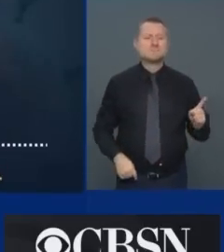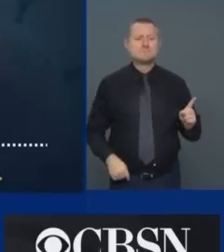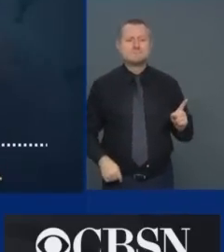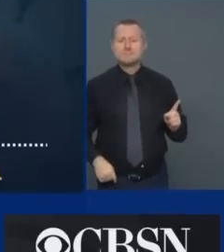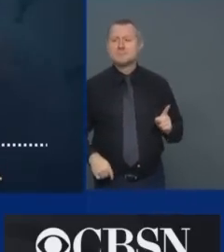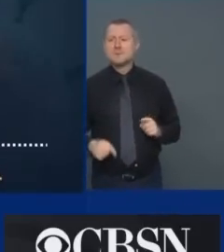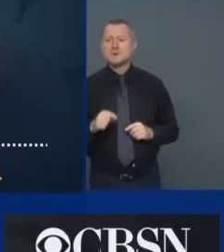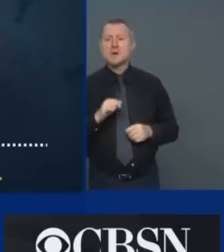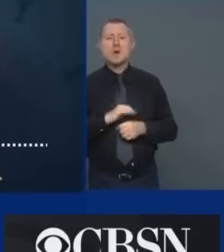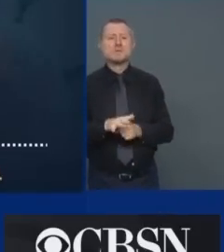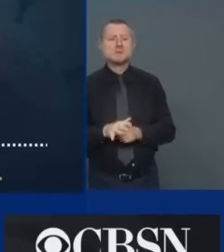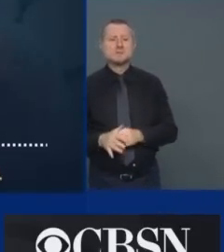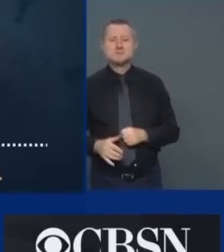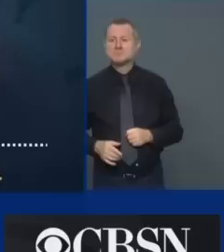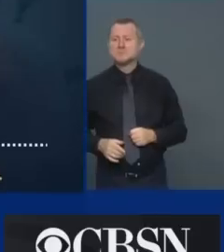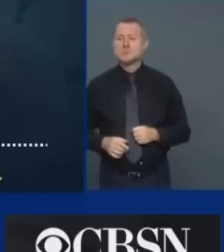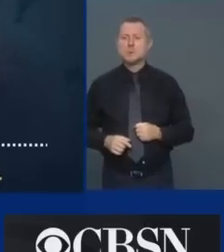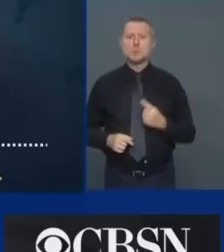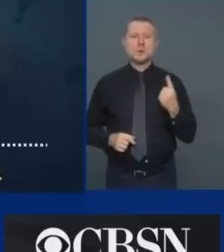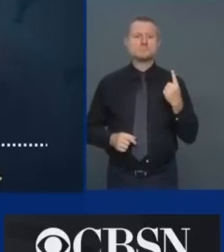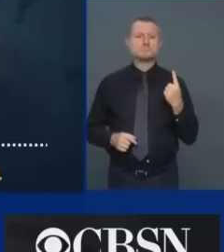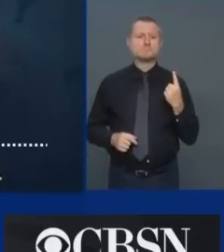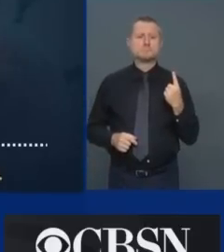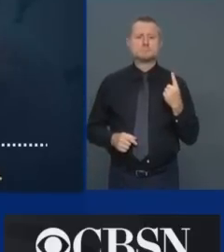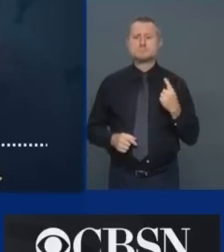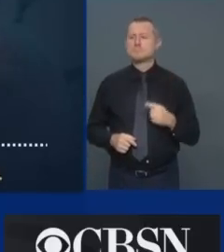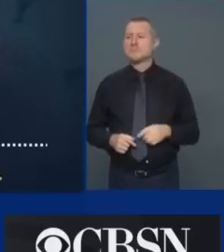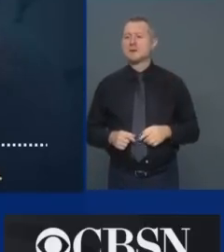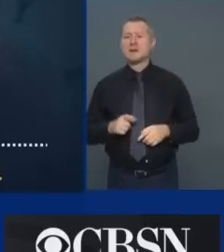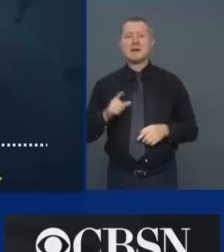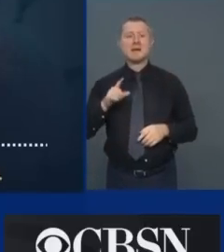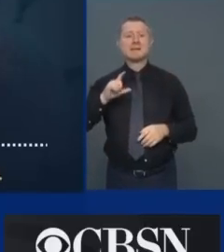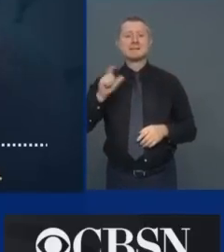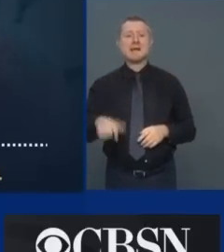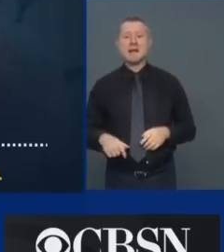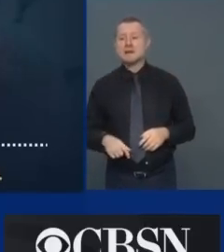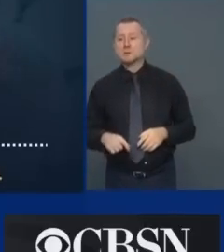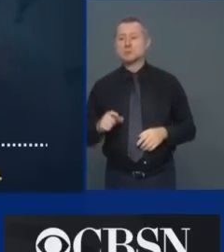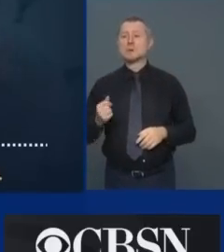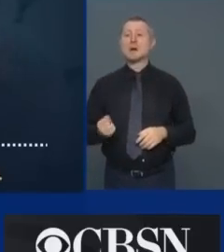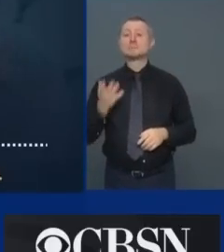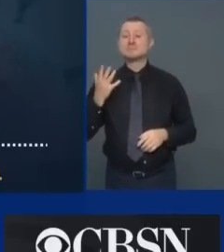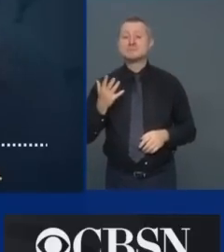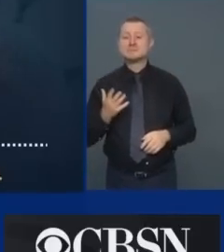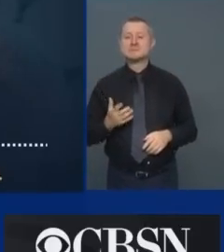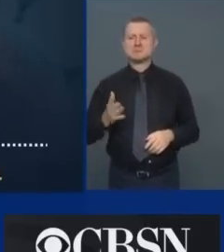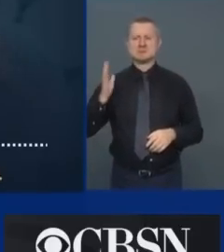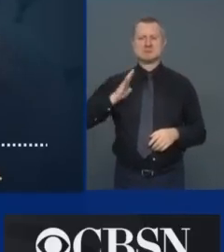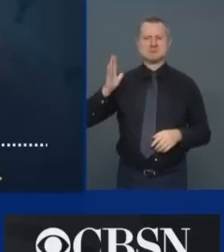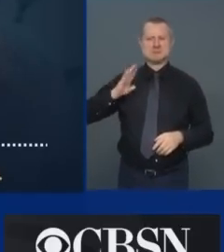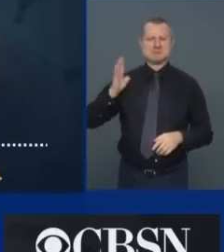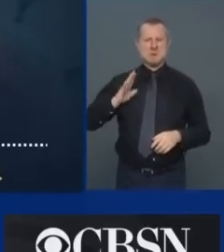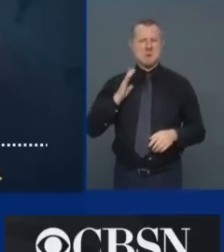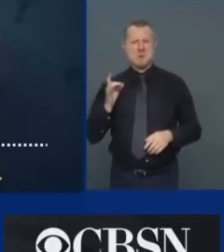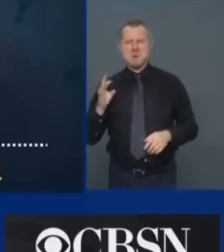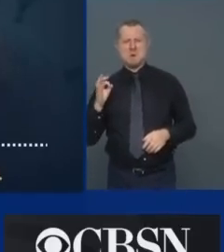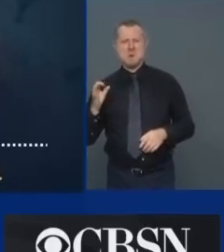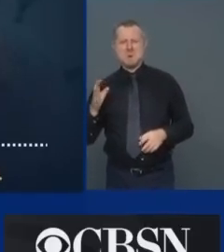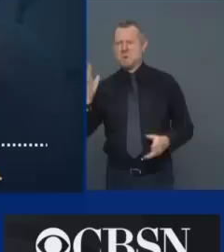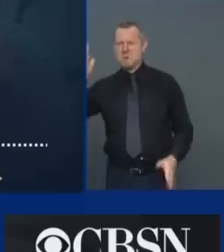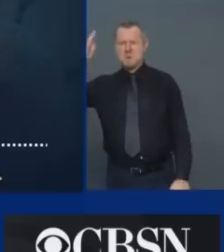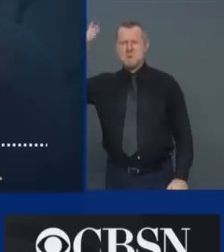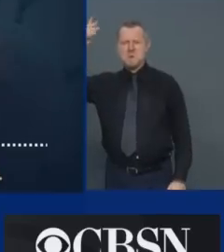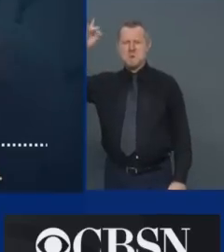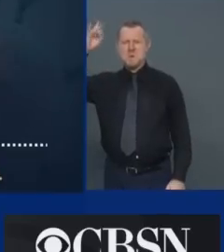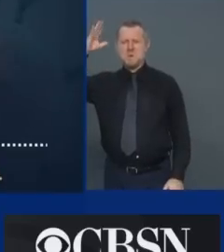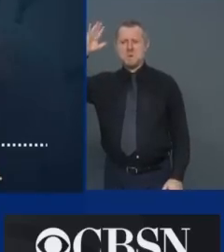1. How many did Italy have? Italy was a mess. The healthcare system was overrun. They had 20.